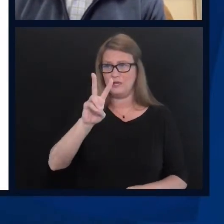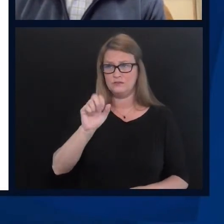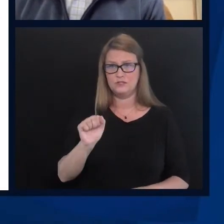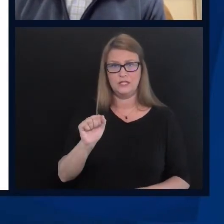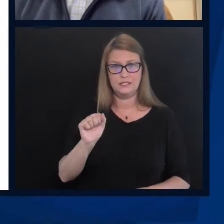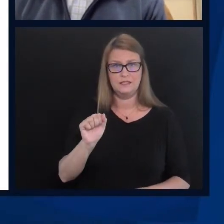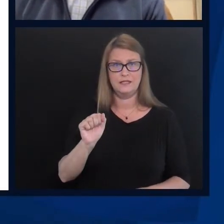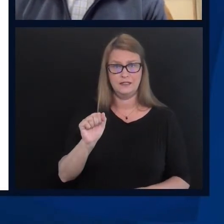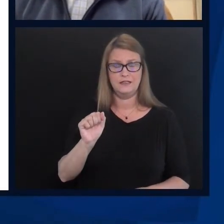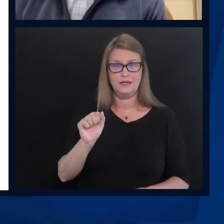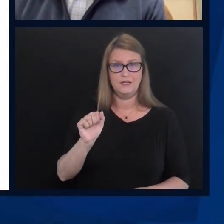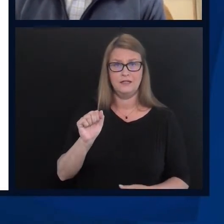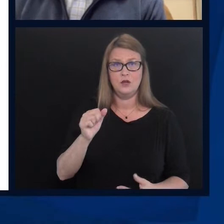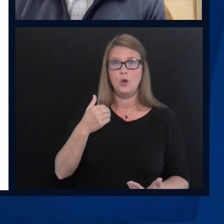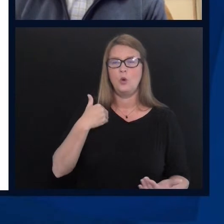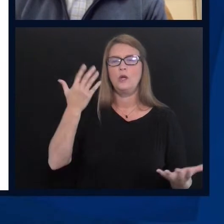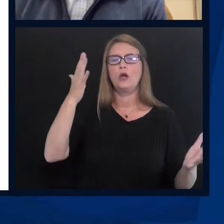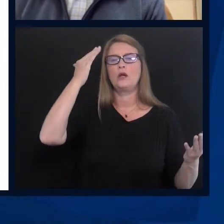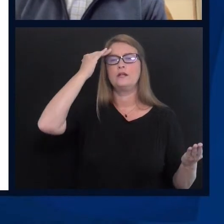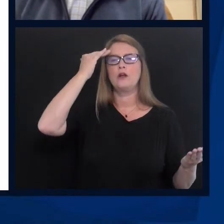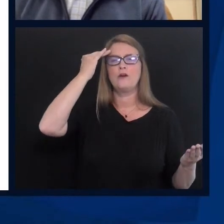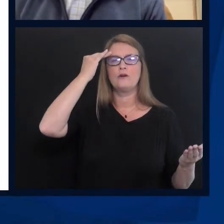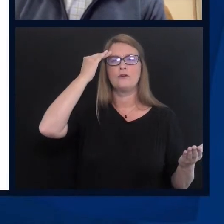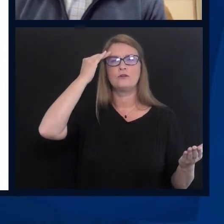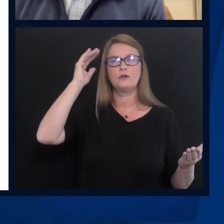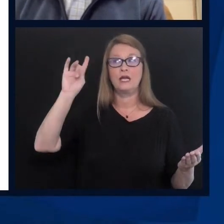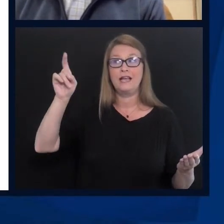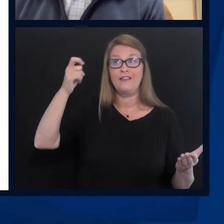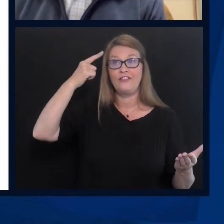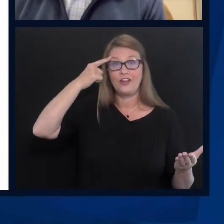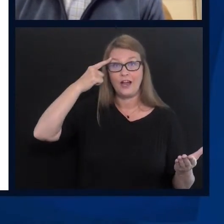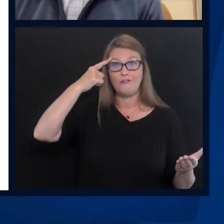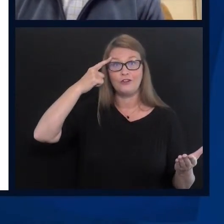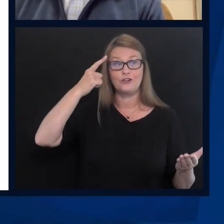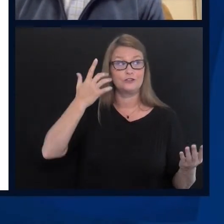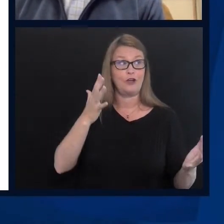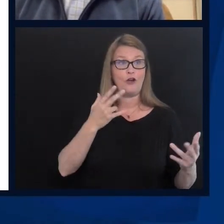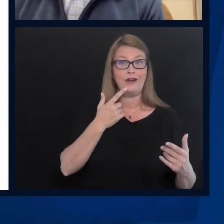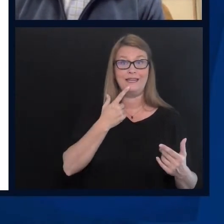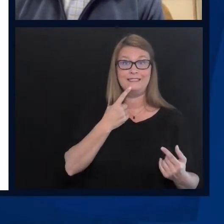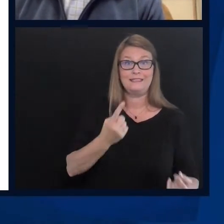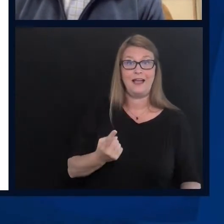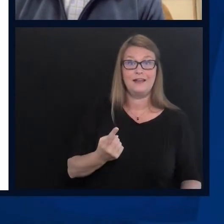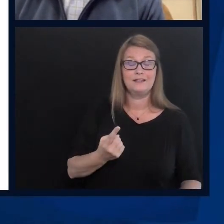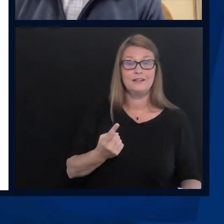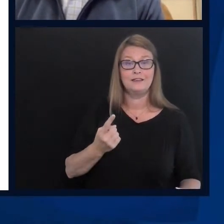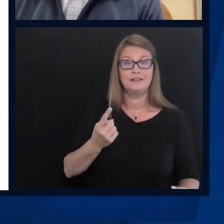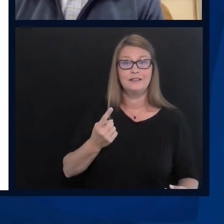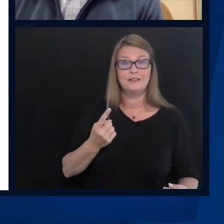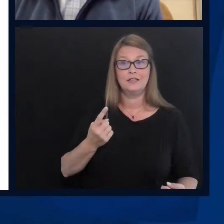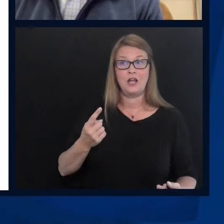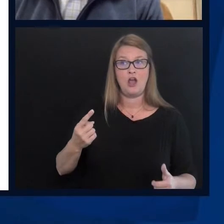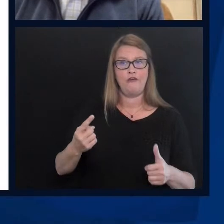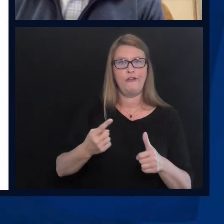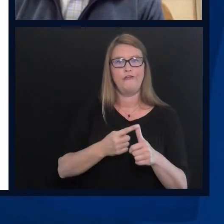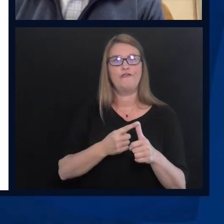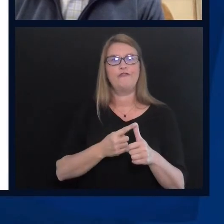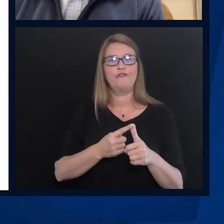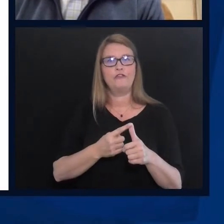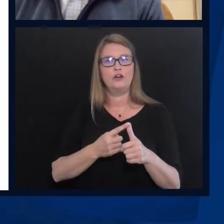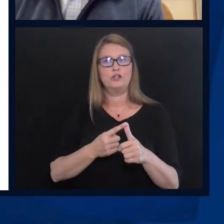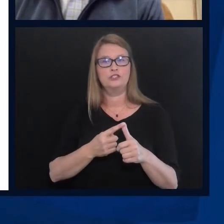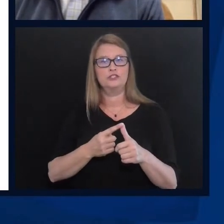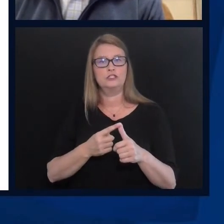Virginians. And we also know that, as the governor pointed out, at the height of the first